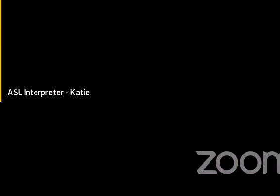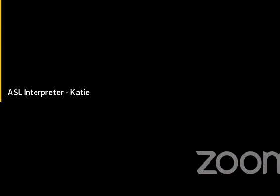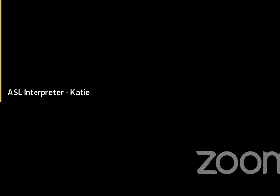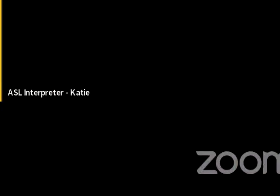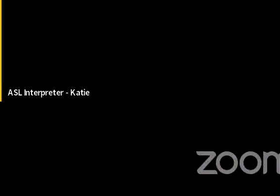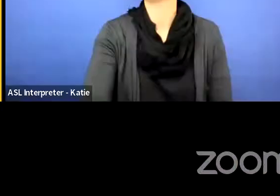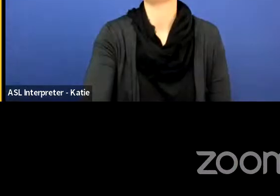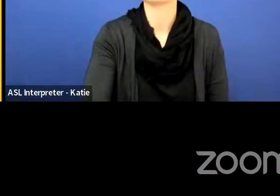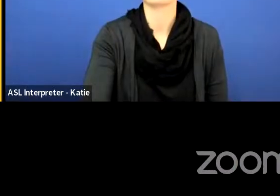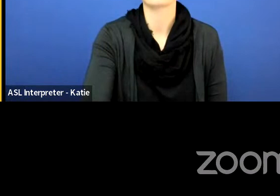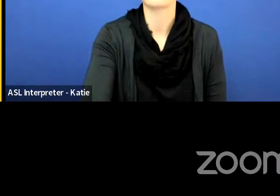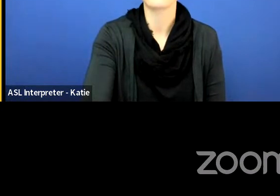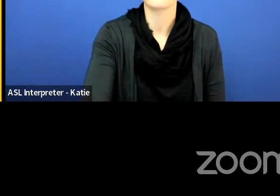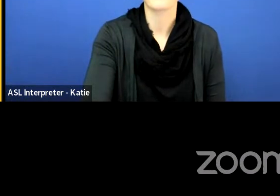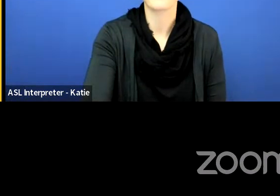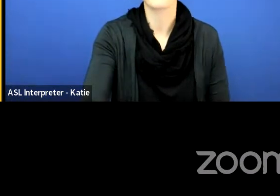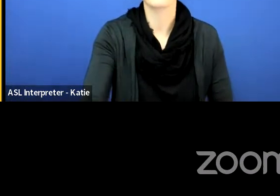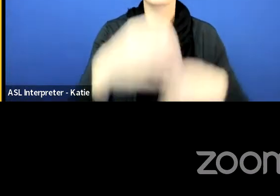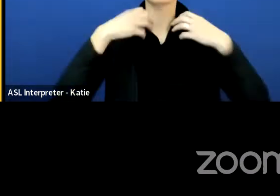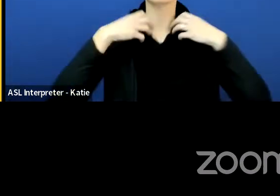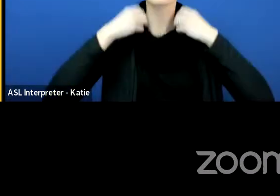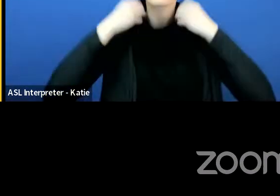somebody.